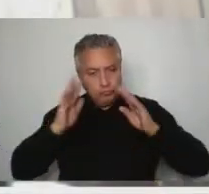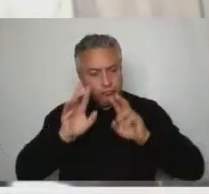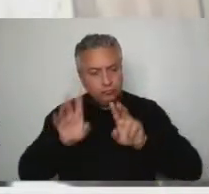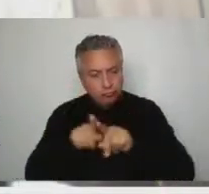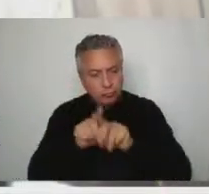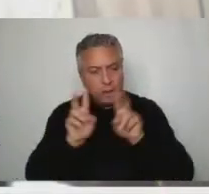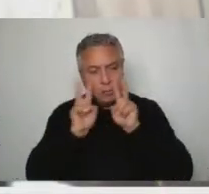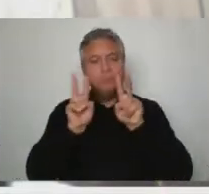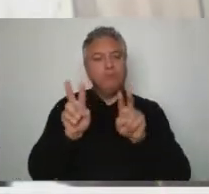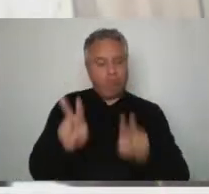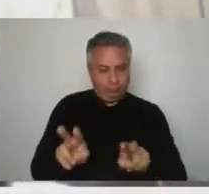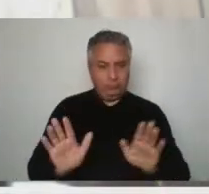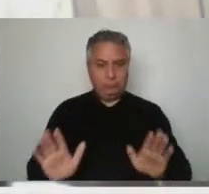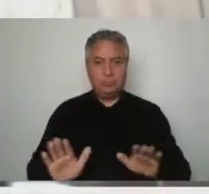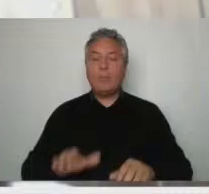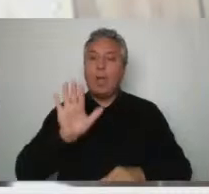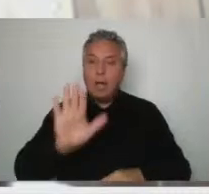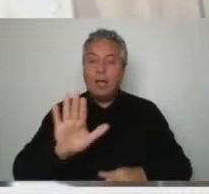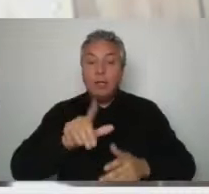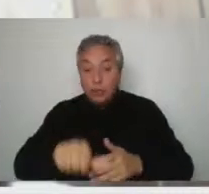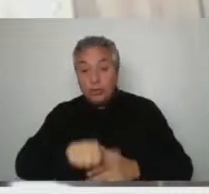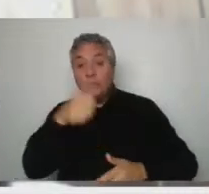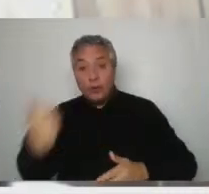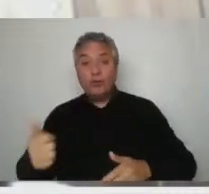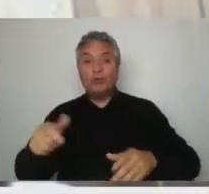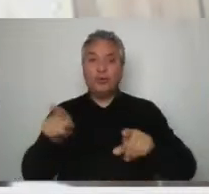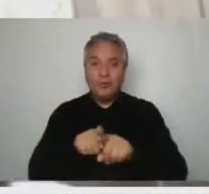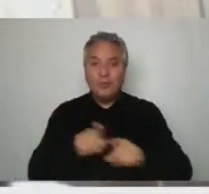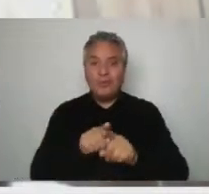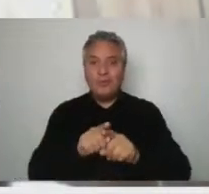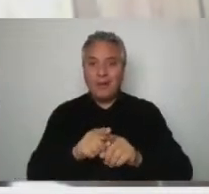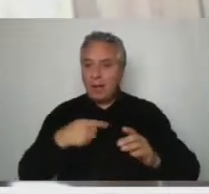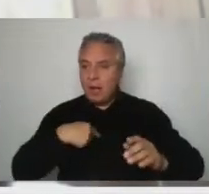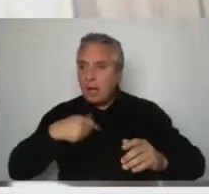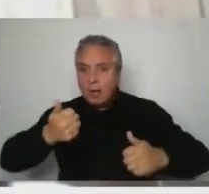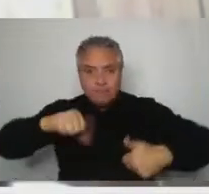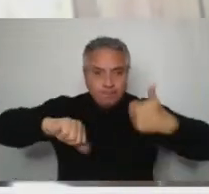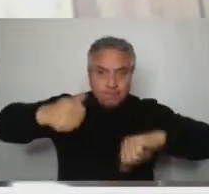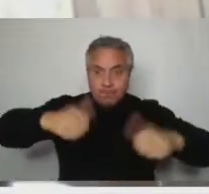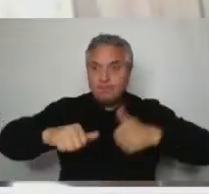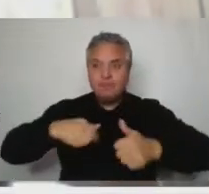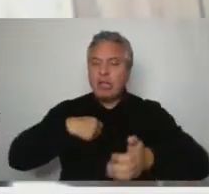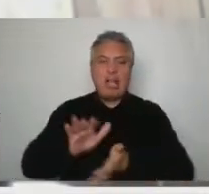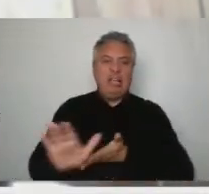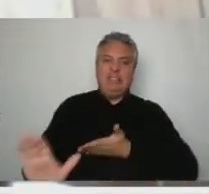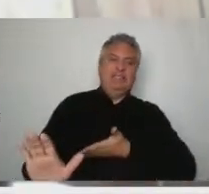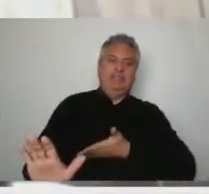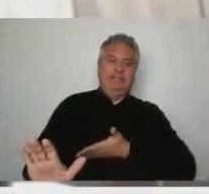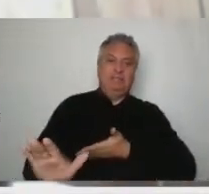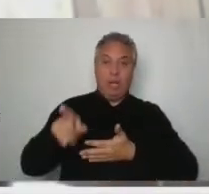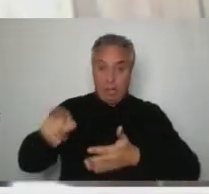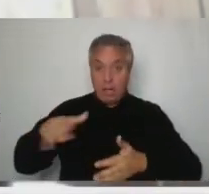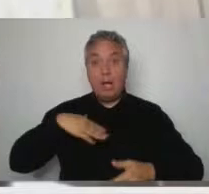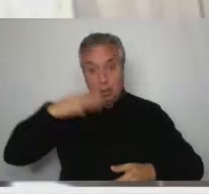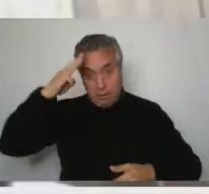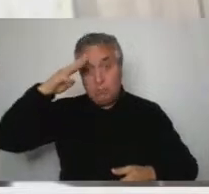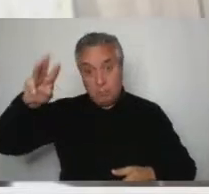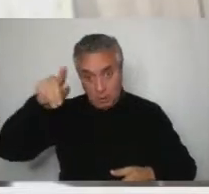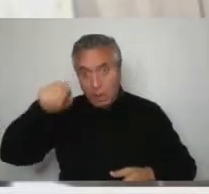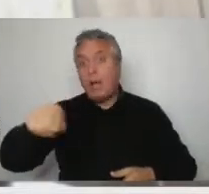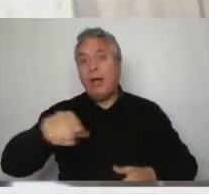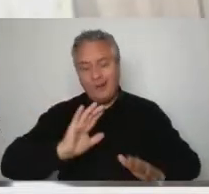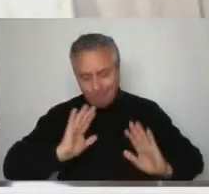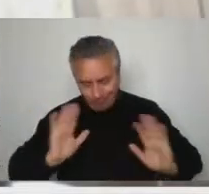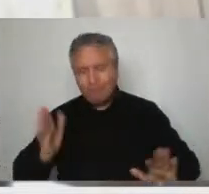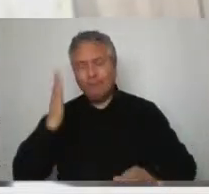And then another issue is rejecting evaluations. In Mexico, it's clear. I don't know about the rest of